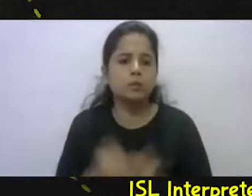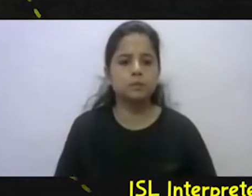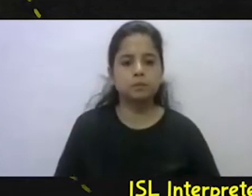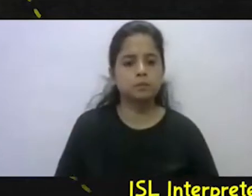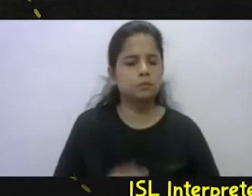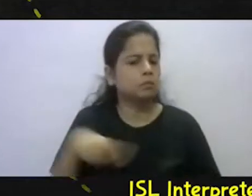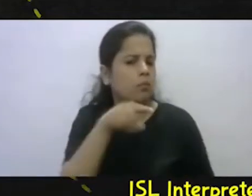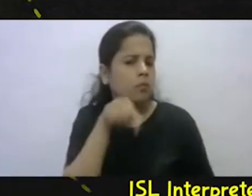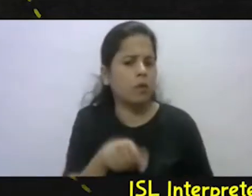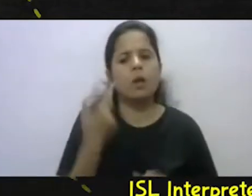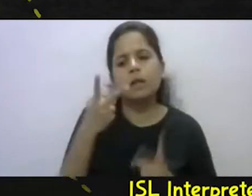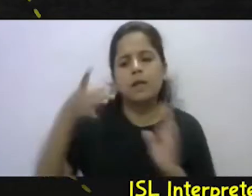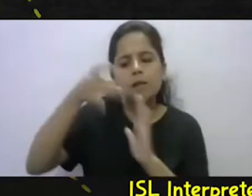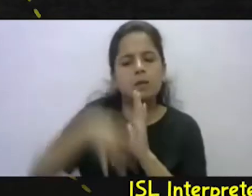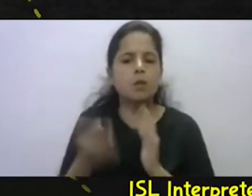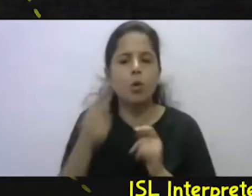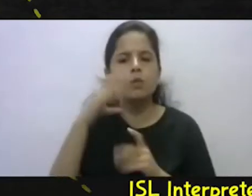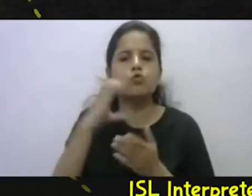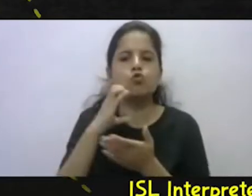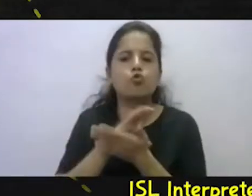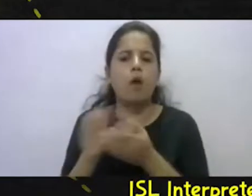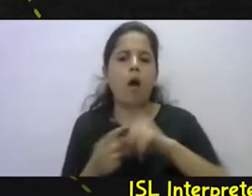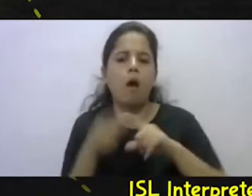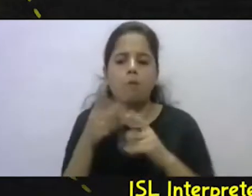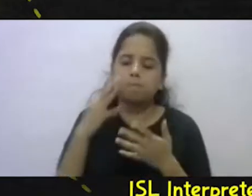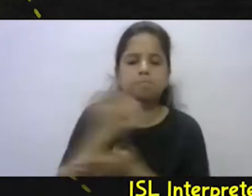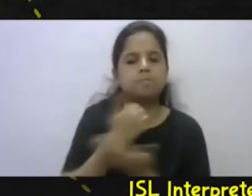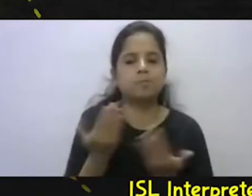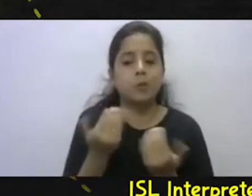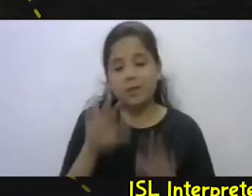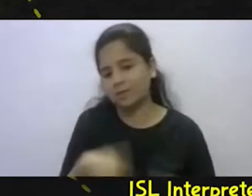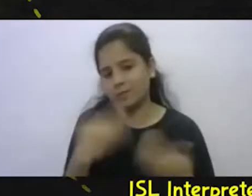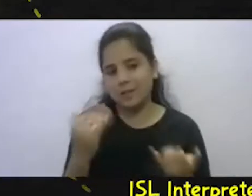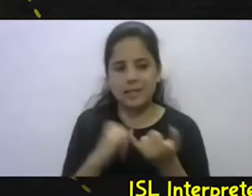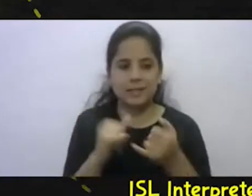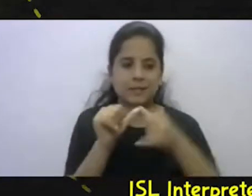you can find their details in the chat below. And yes, over to you, Satyendra.